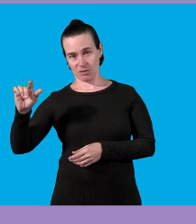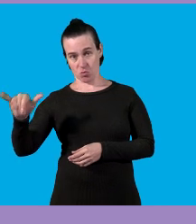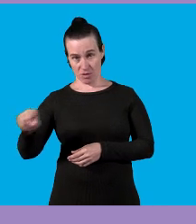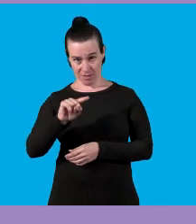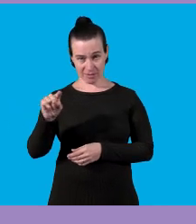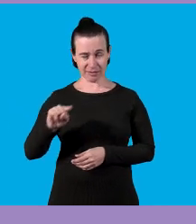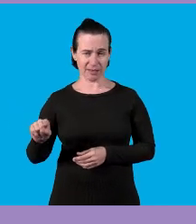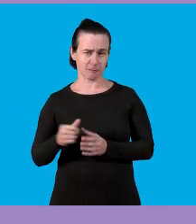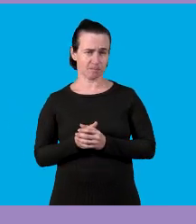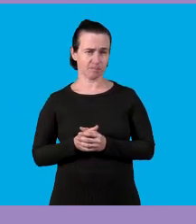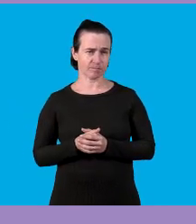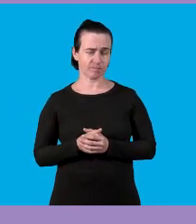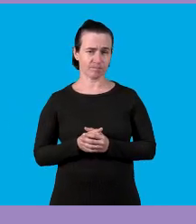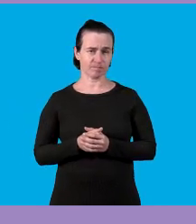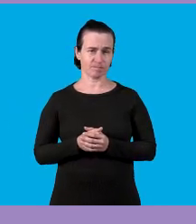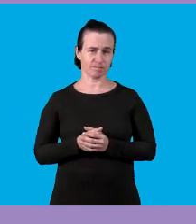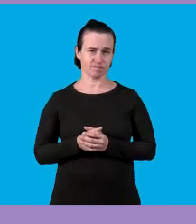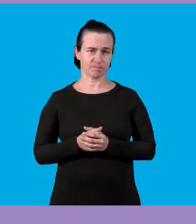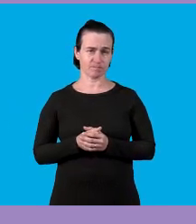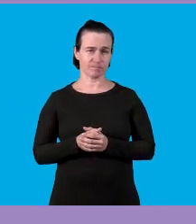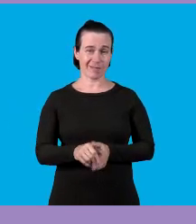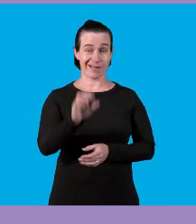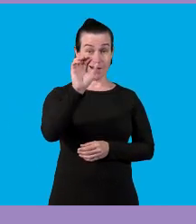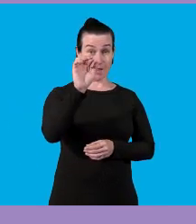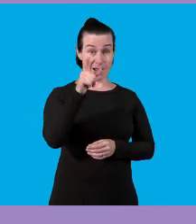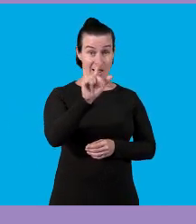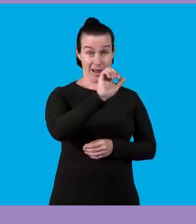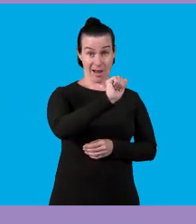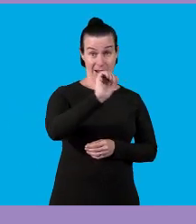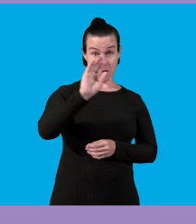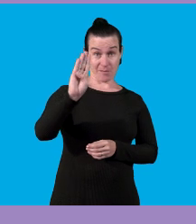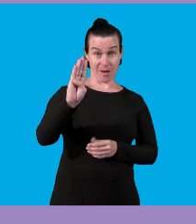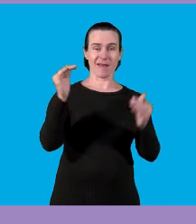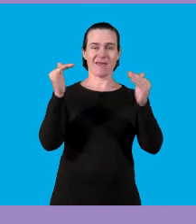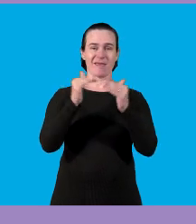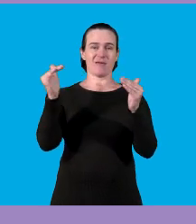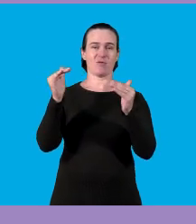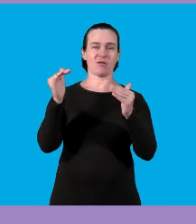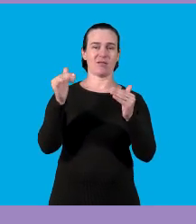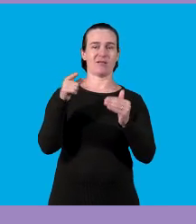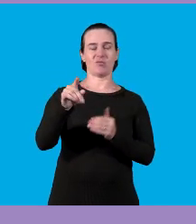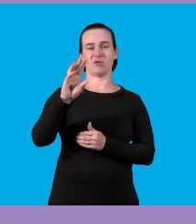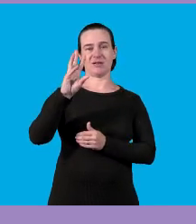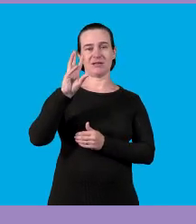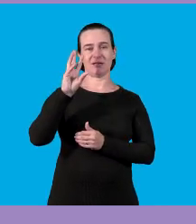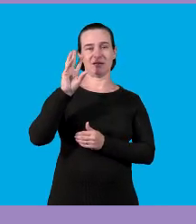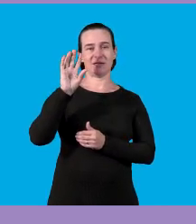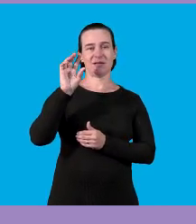WXYZ. What are we looking at? We're looking at side AB equals to